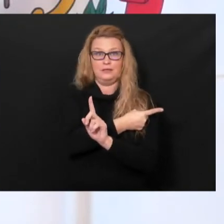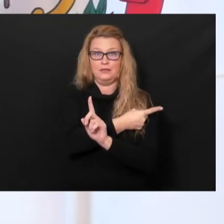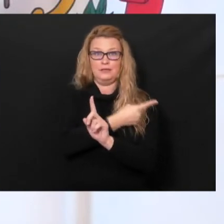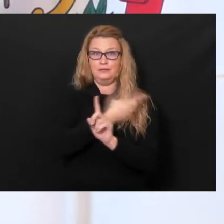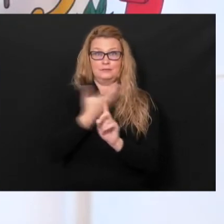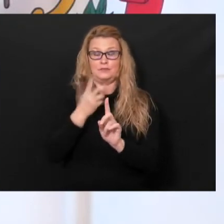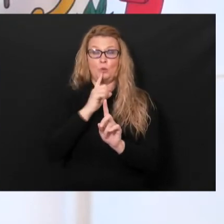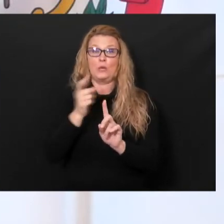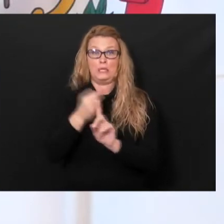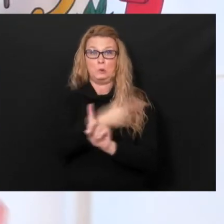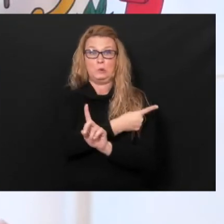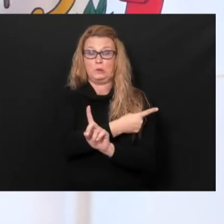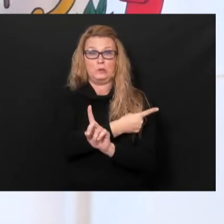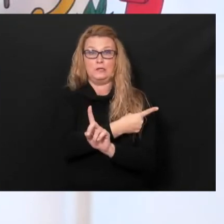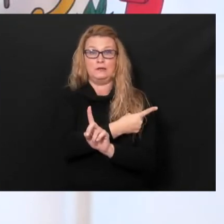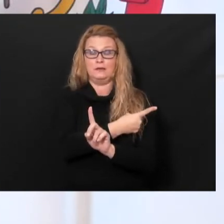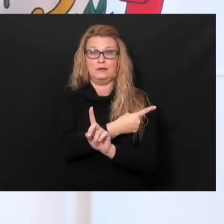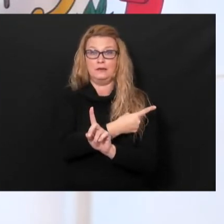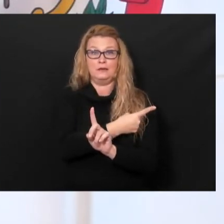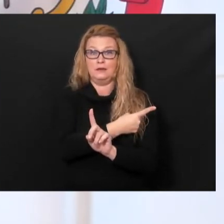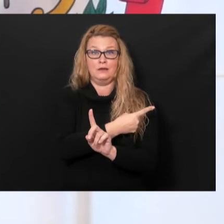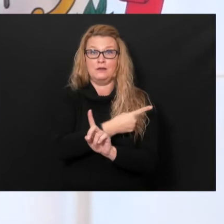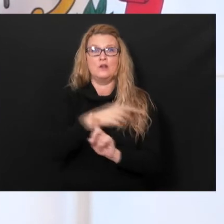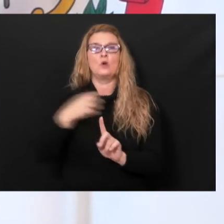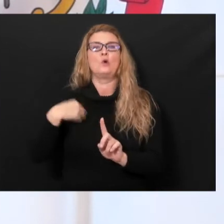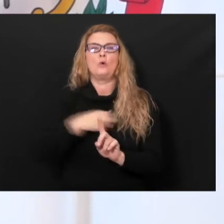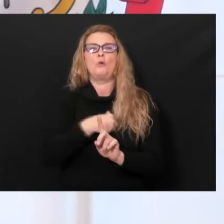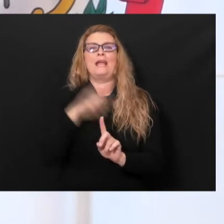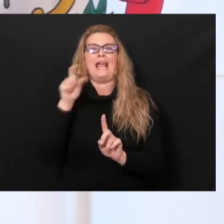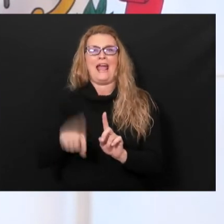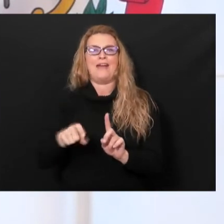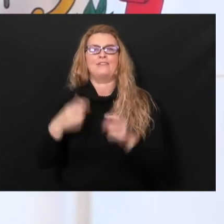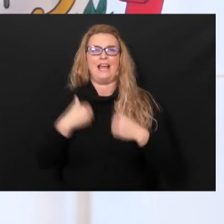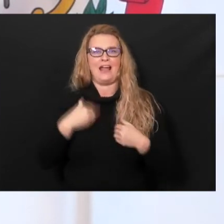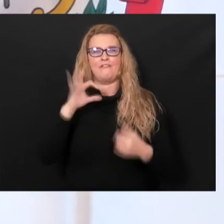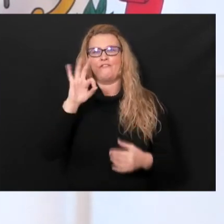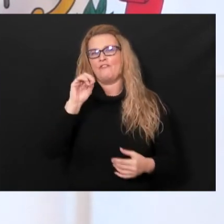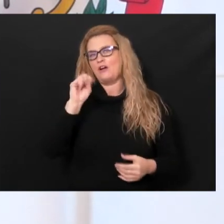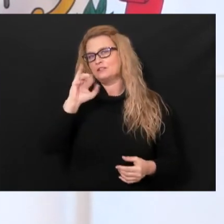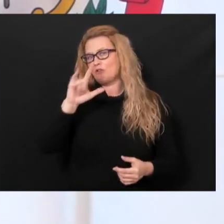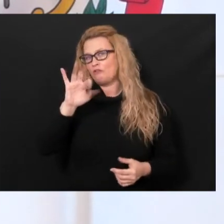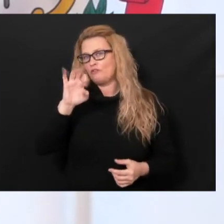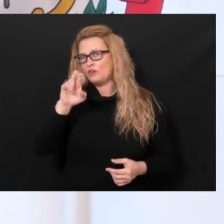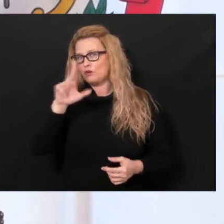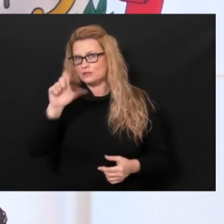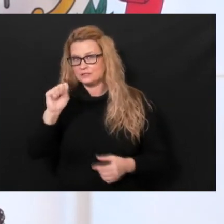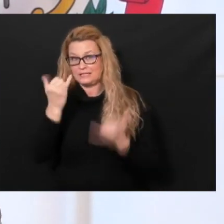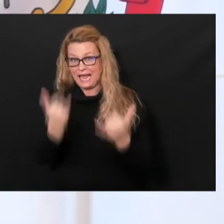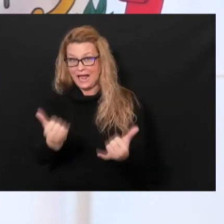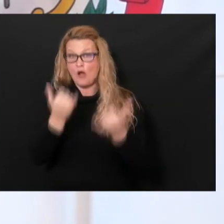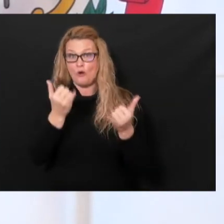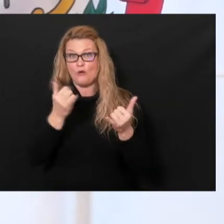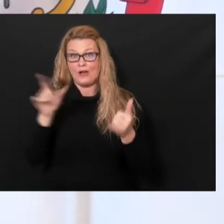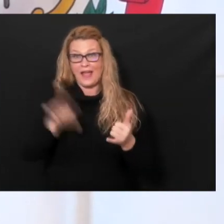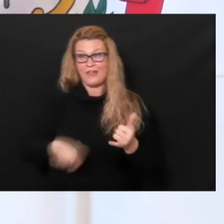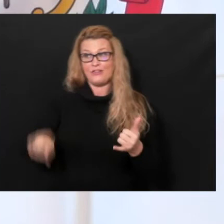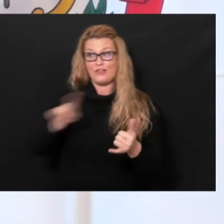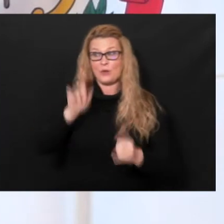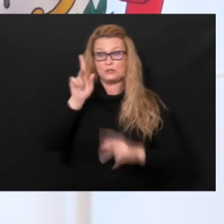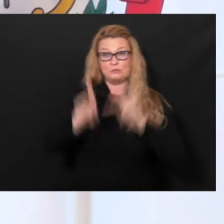home. Really and truly, we have got to have our fossil fuels now, and absolutely those poor people